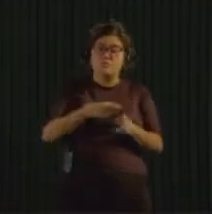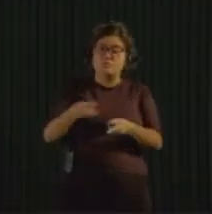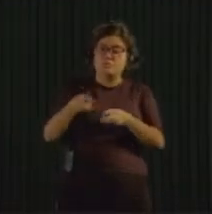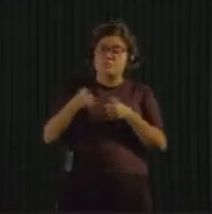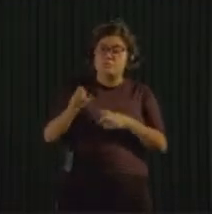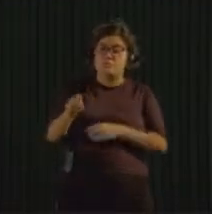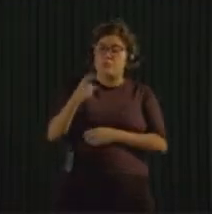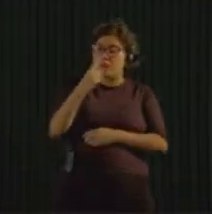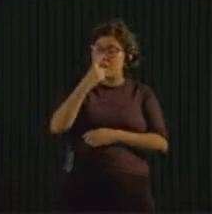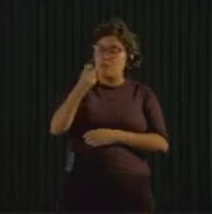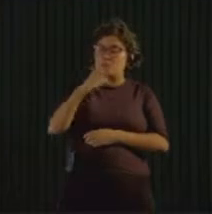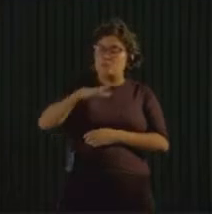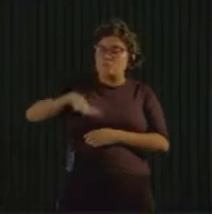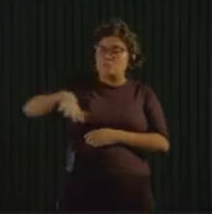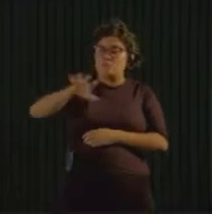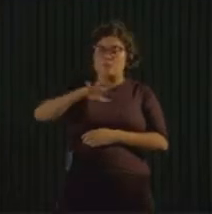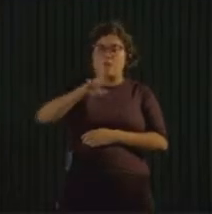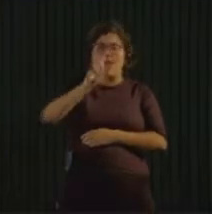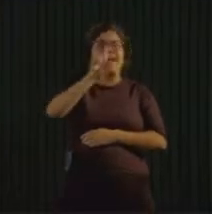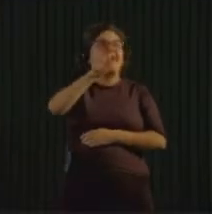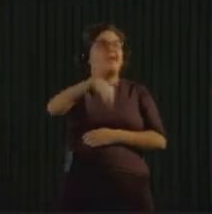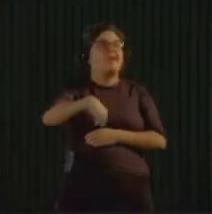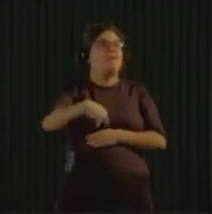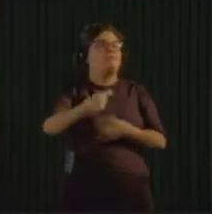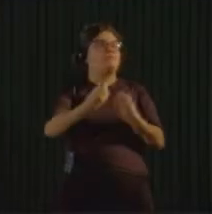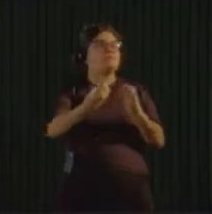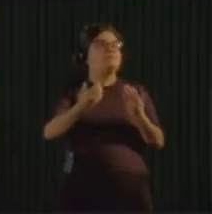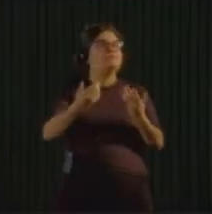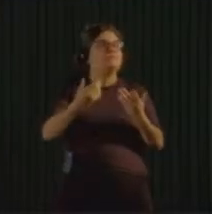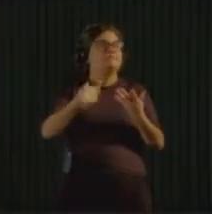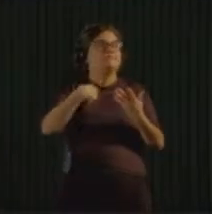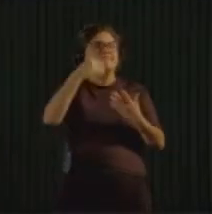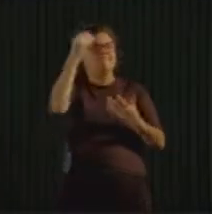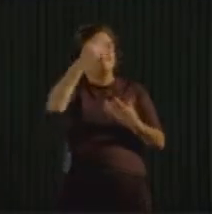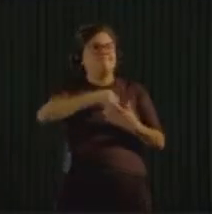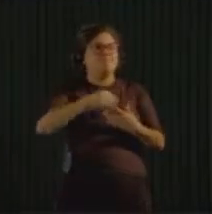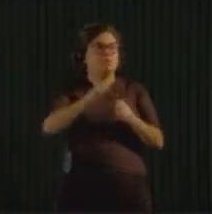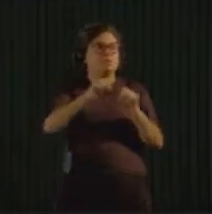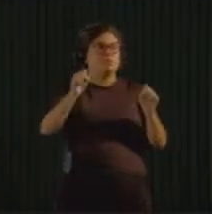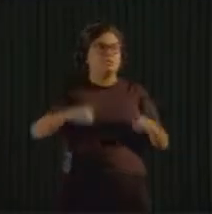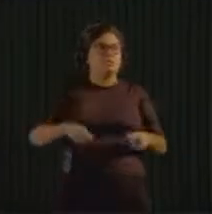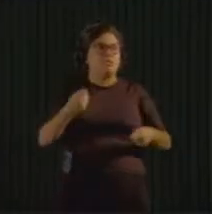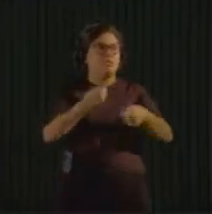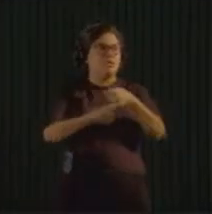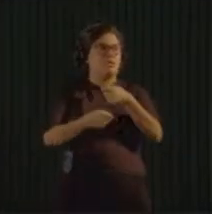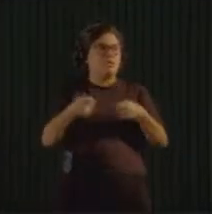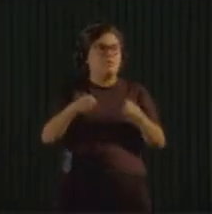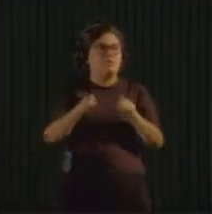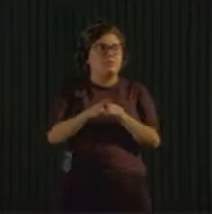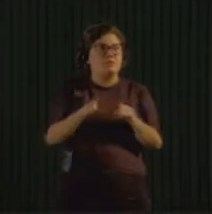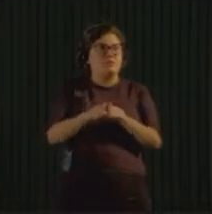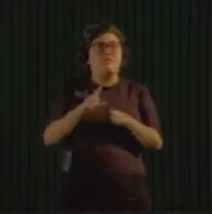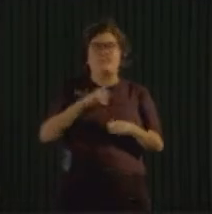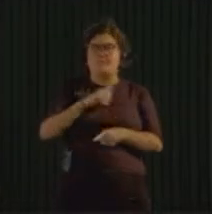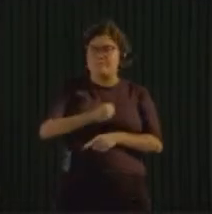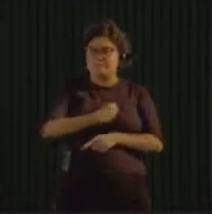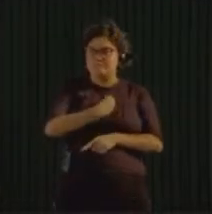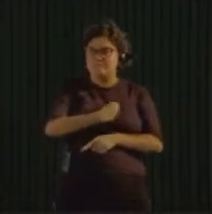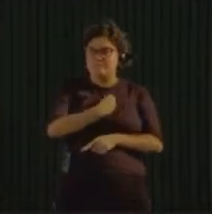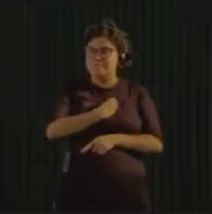are to reduce such failure or errors as much as possible. It's basically our mission and the